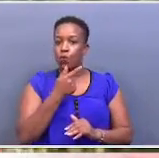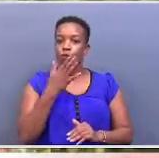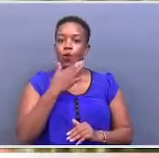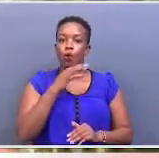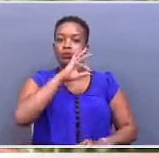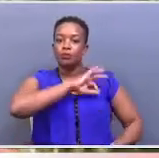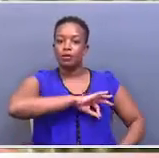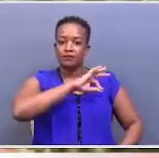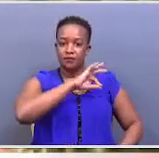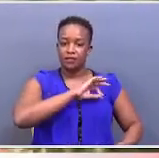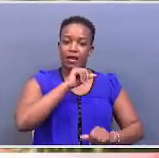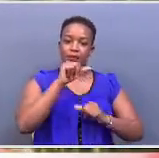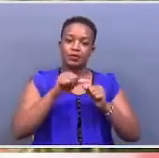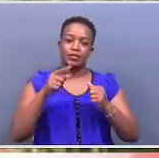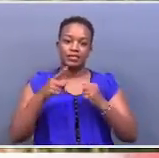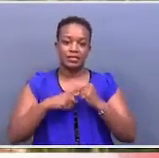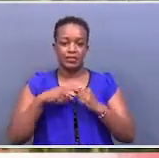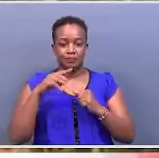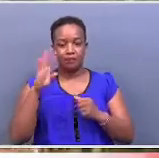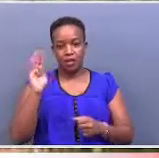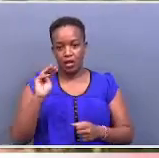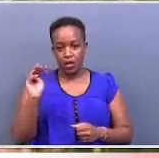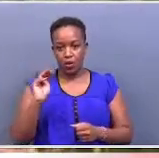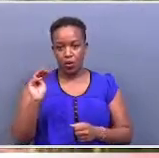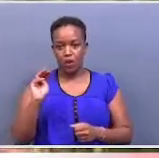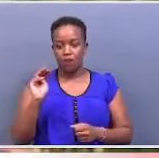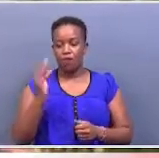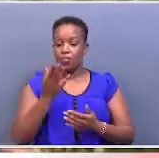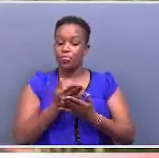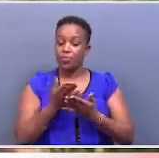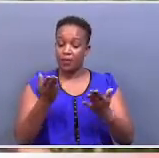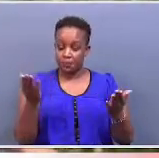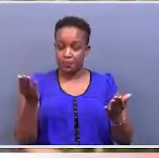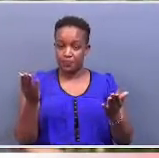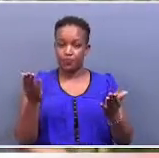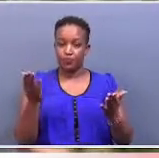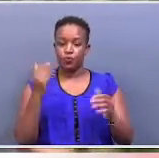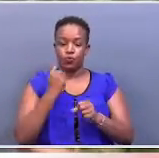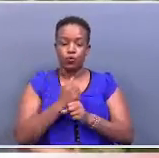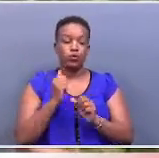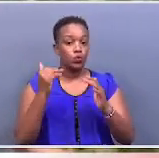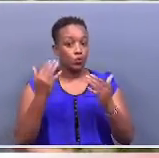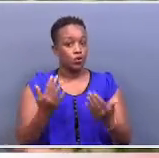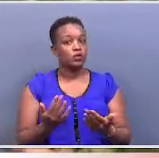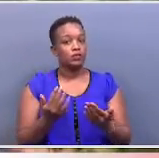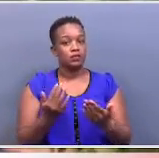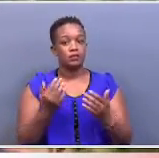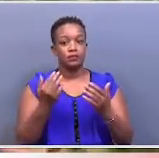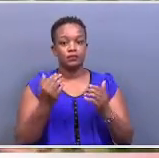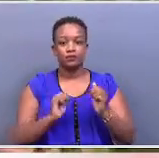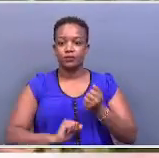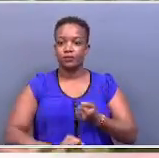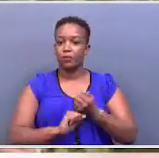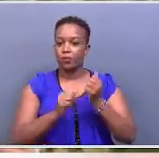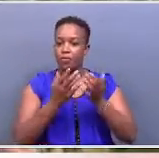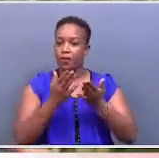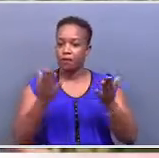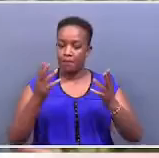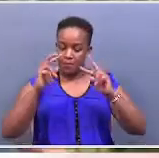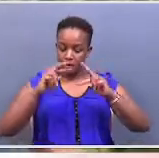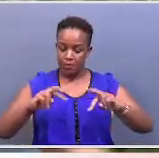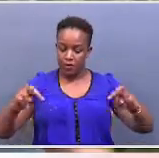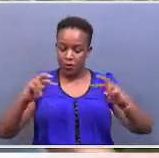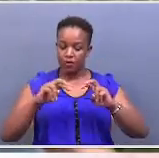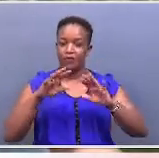to a total of about 6 billion. So for them, what we do for them is to be able, one, to look for the market of